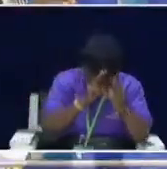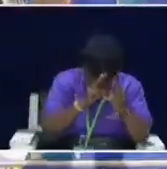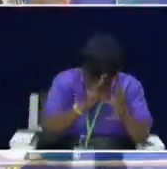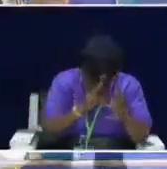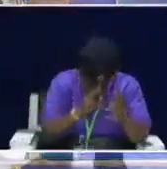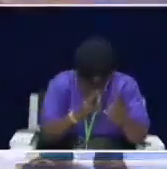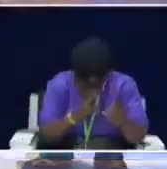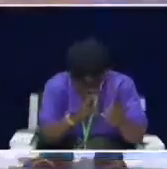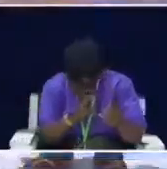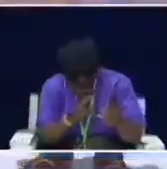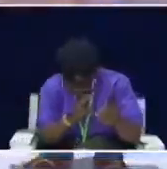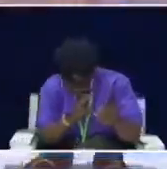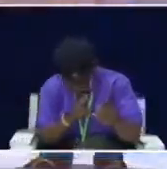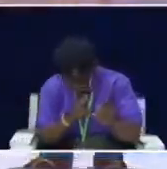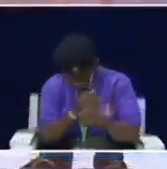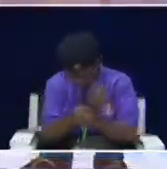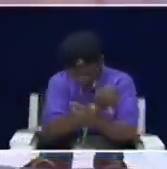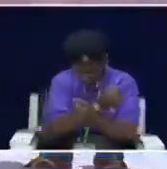honor.